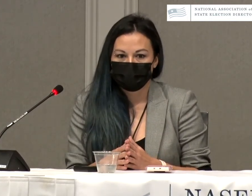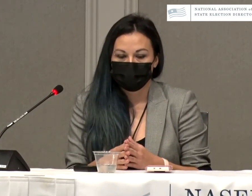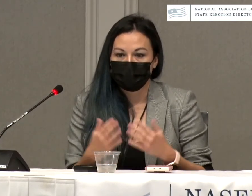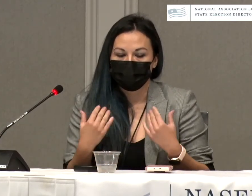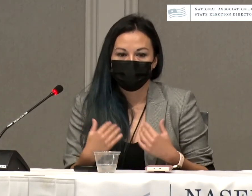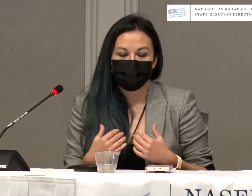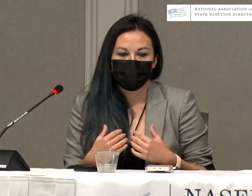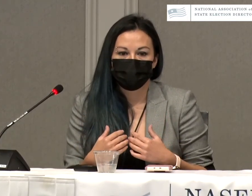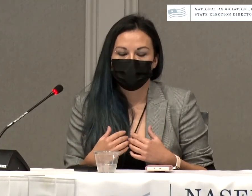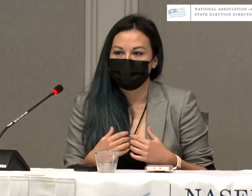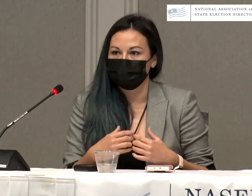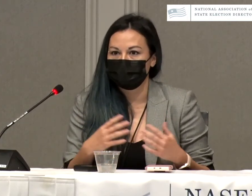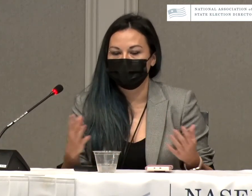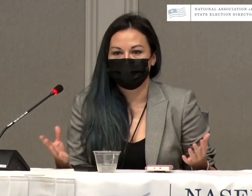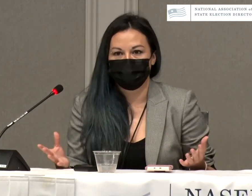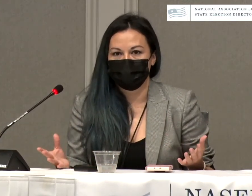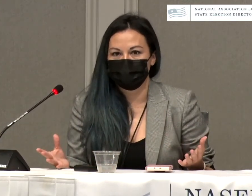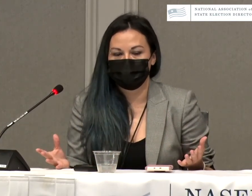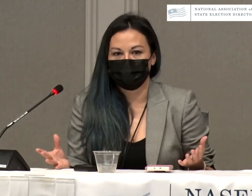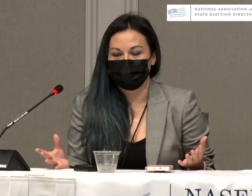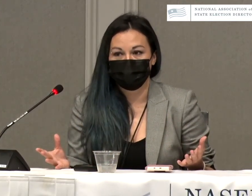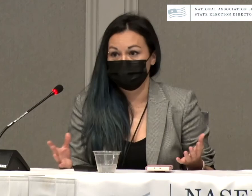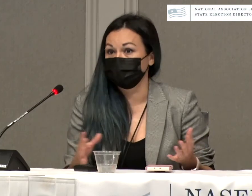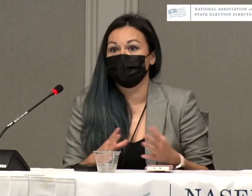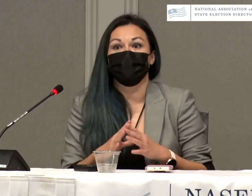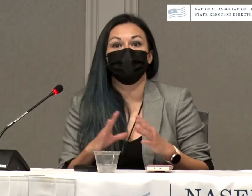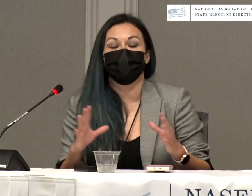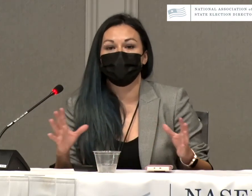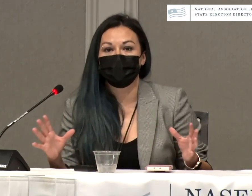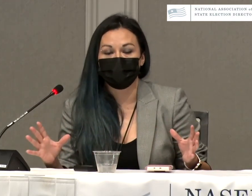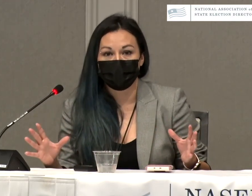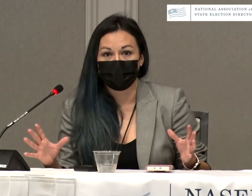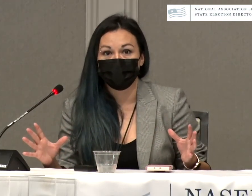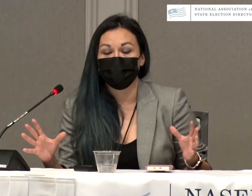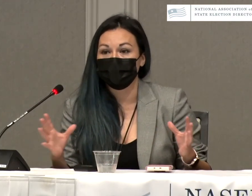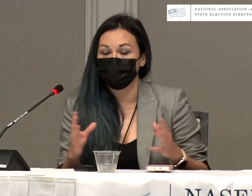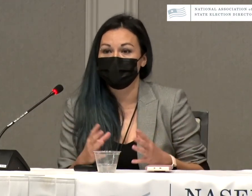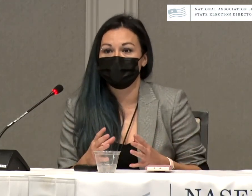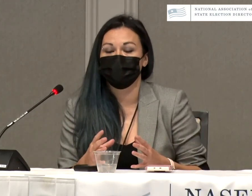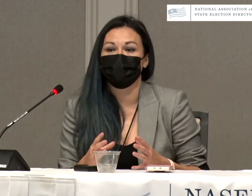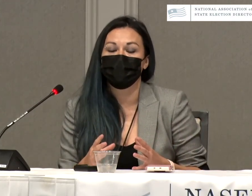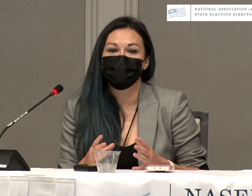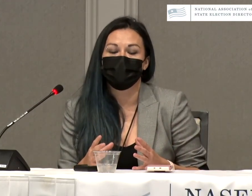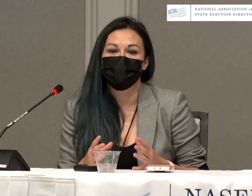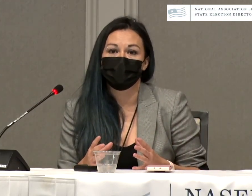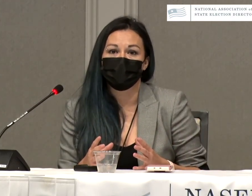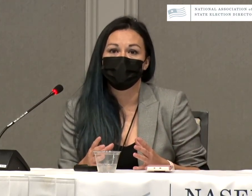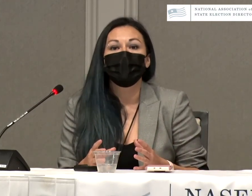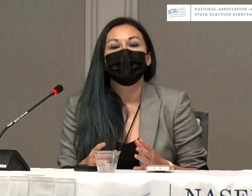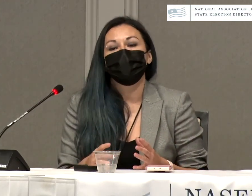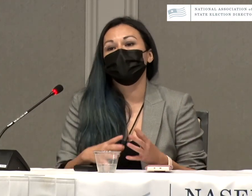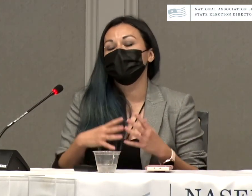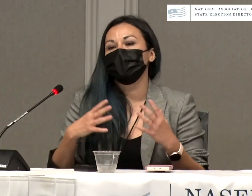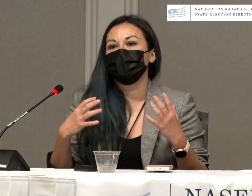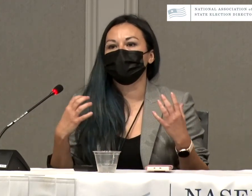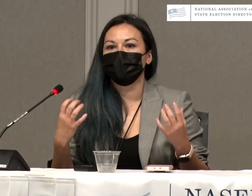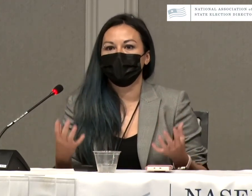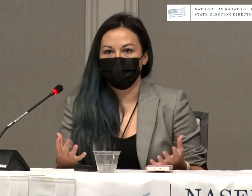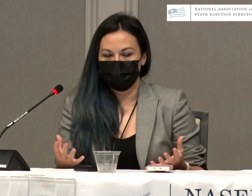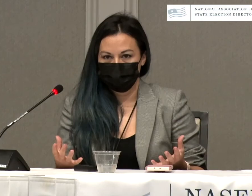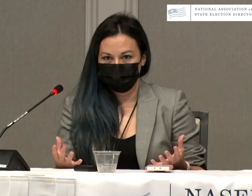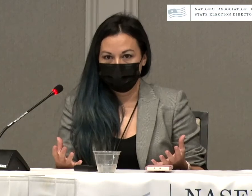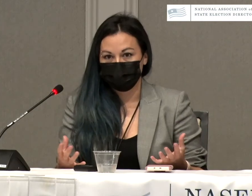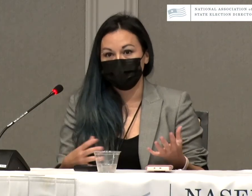you again just my own personal experience after coming off of this it was a very emotional time going through that translation process because when we talk about